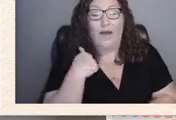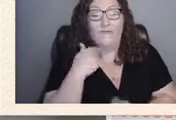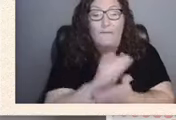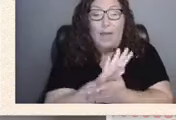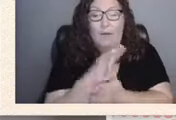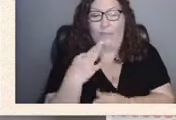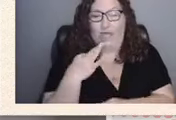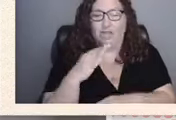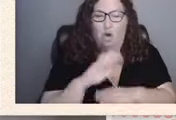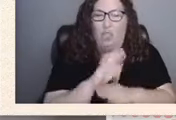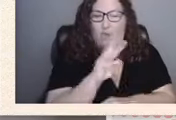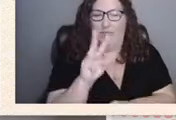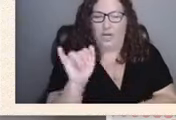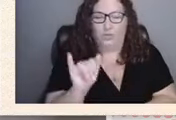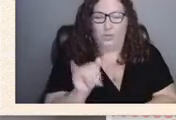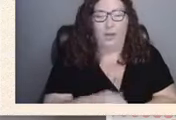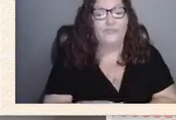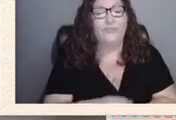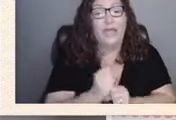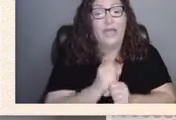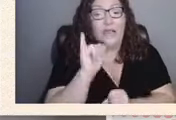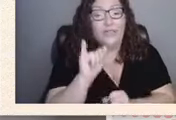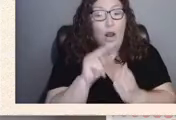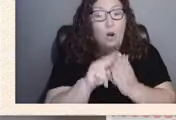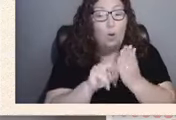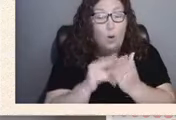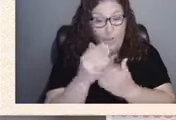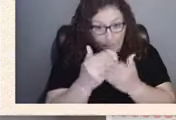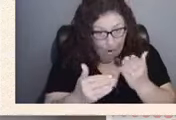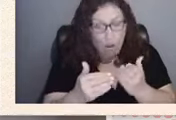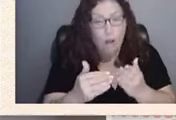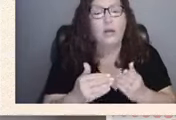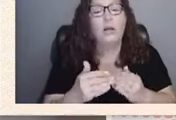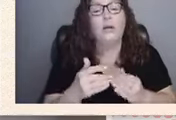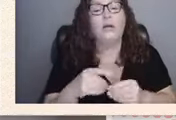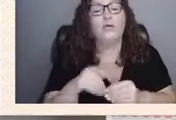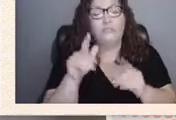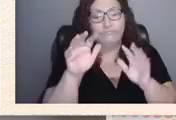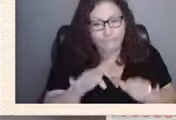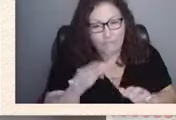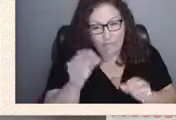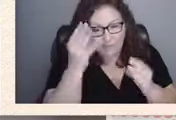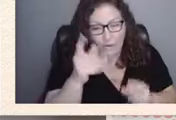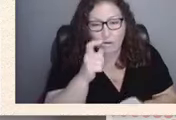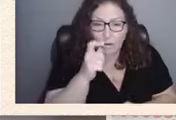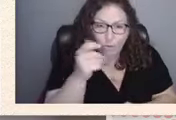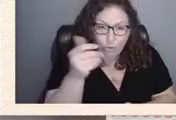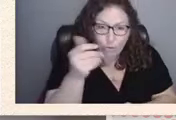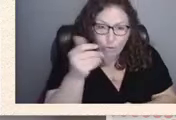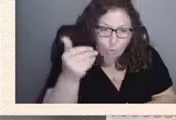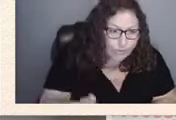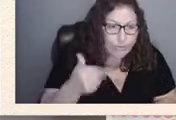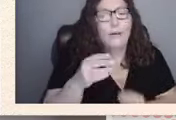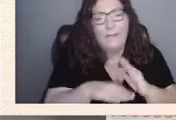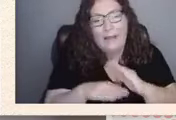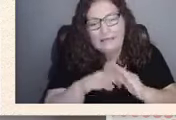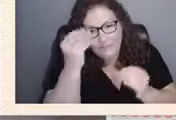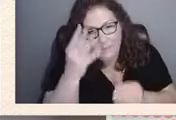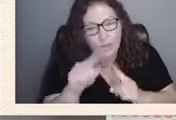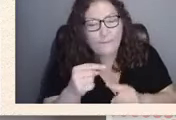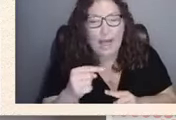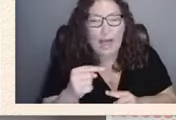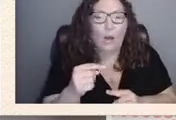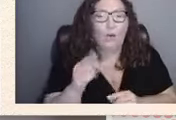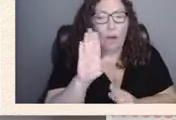say you get to the enrollment part, you've entered your information on who you are, you answered some basic information about your